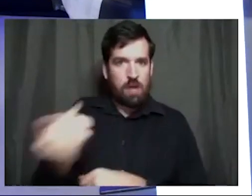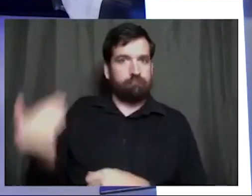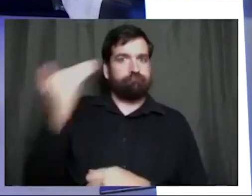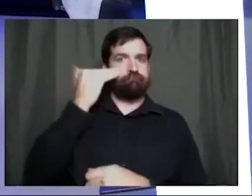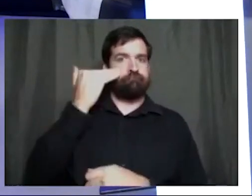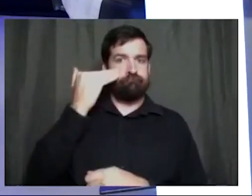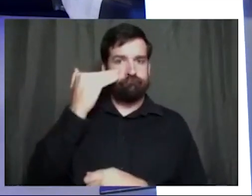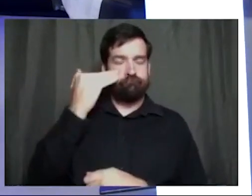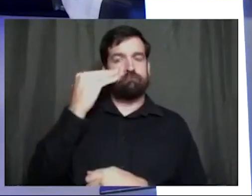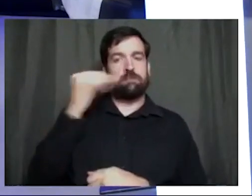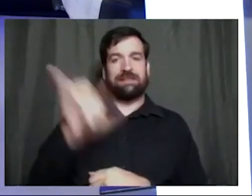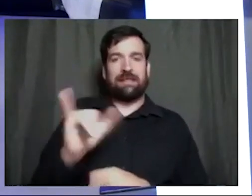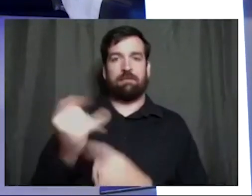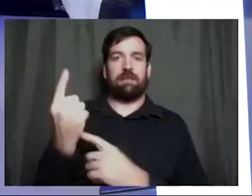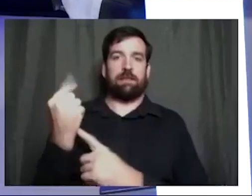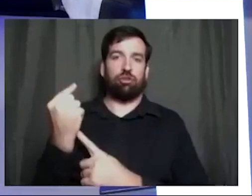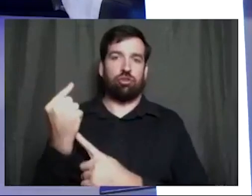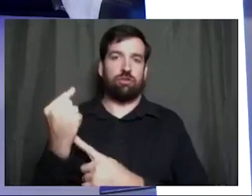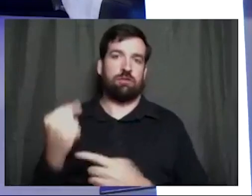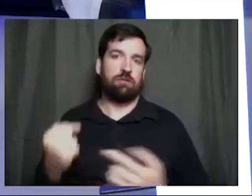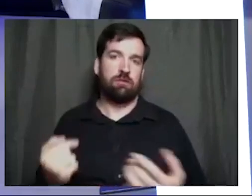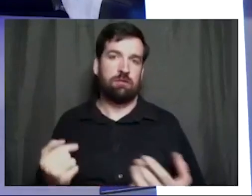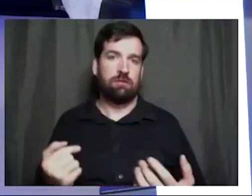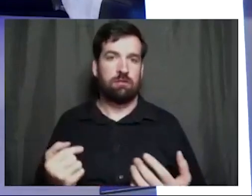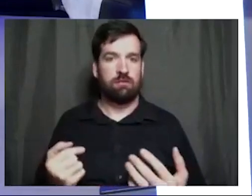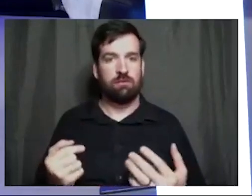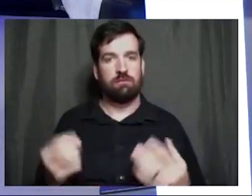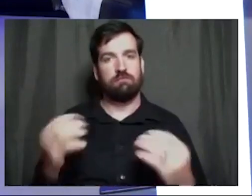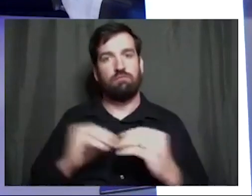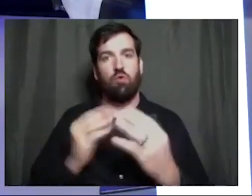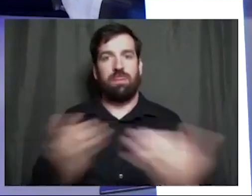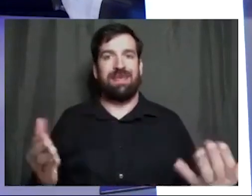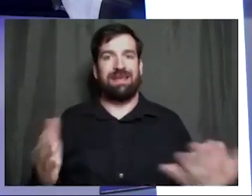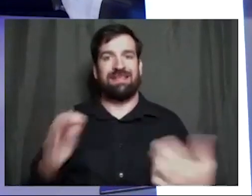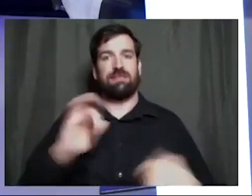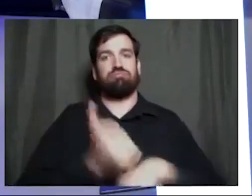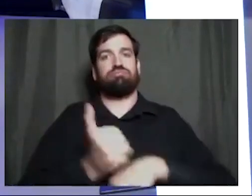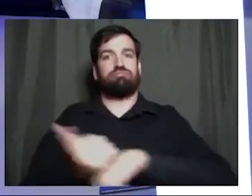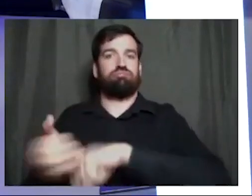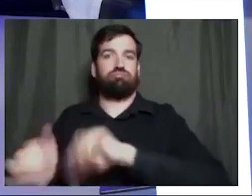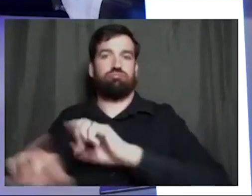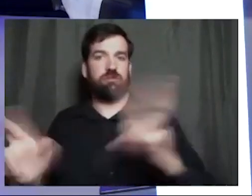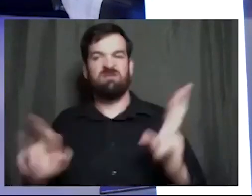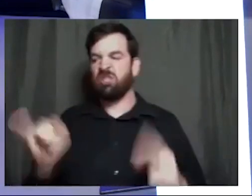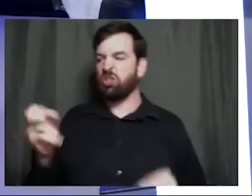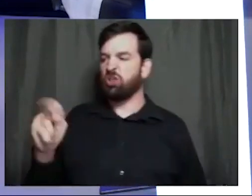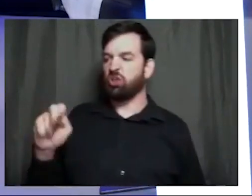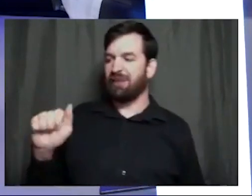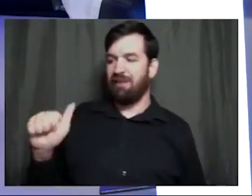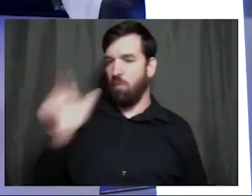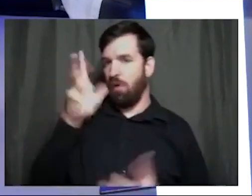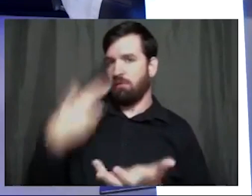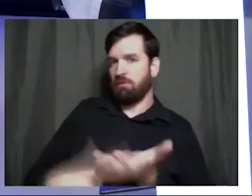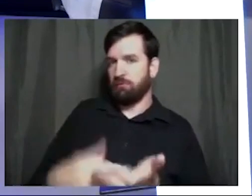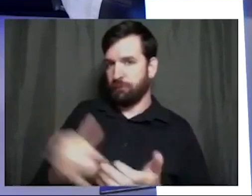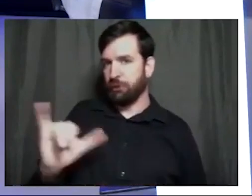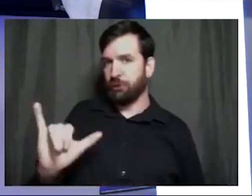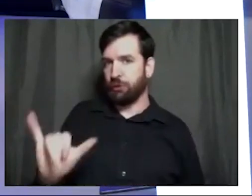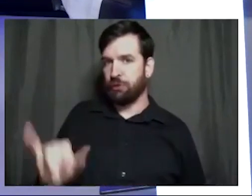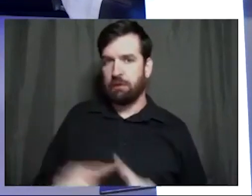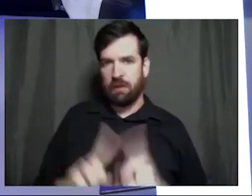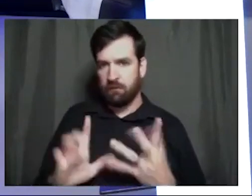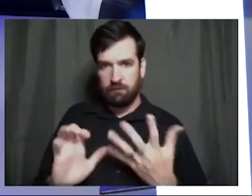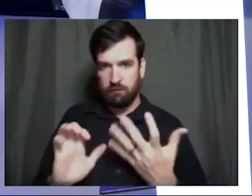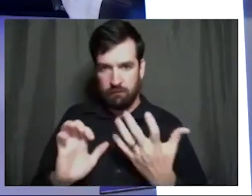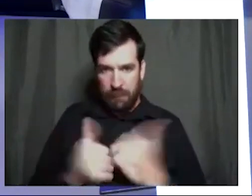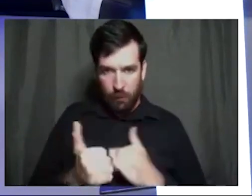last year, where I feel like there were more things in place. And I think Jenna's going to talk a little bit about that too. How do I know to go to my doctor or